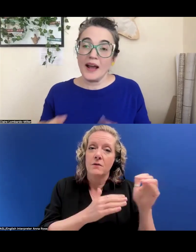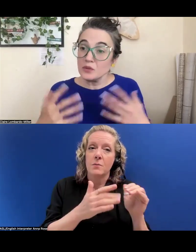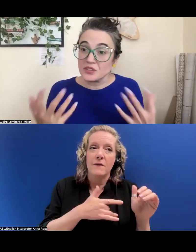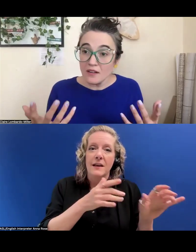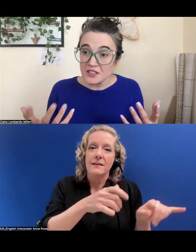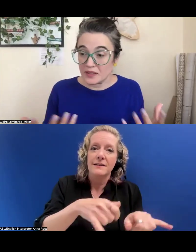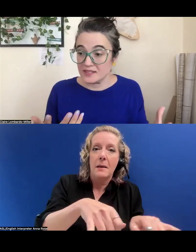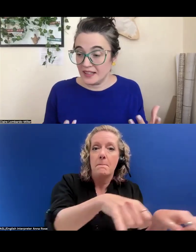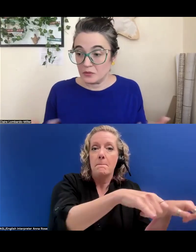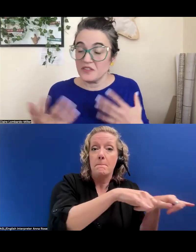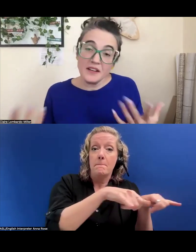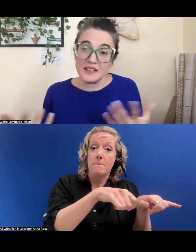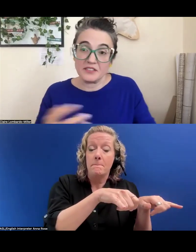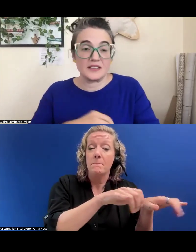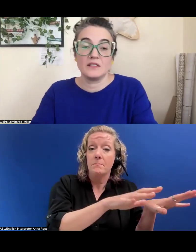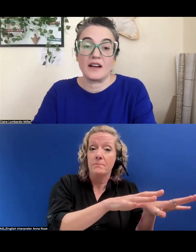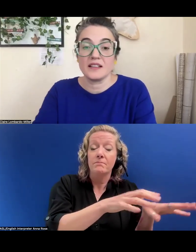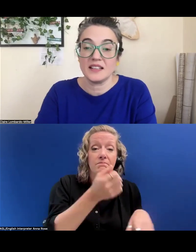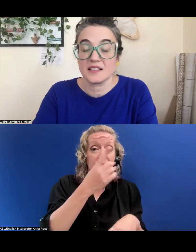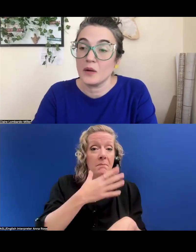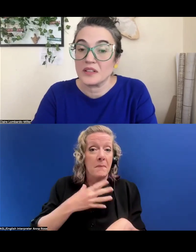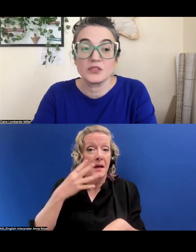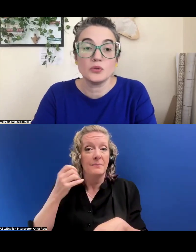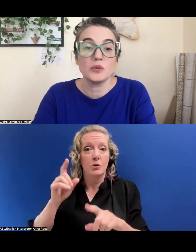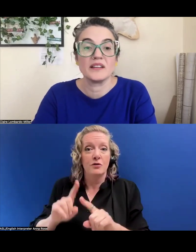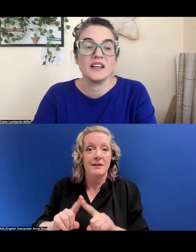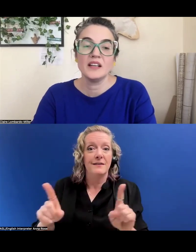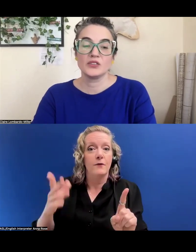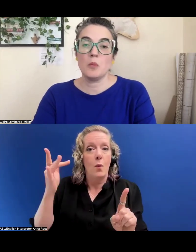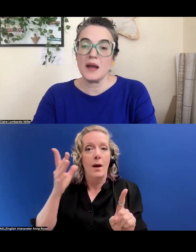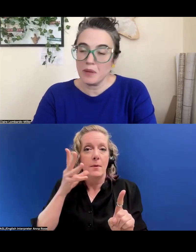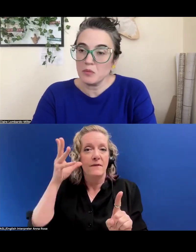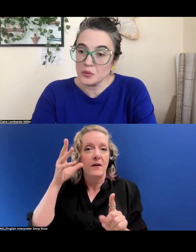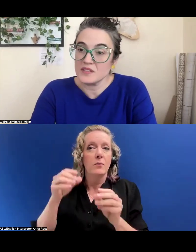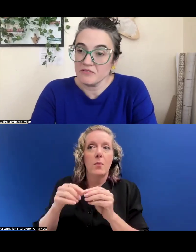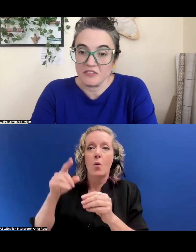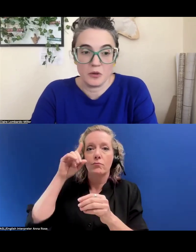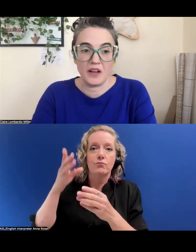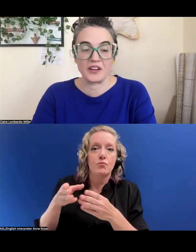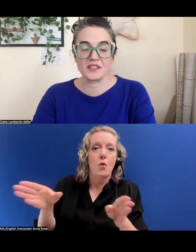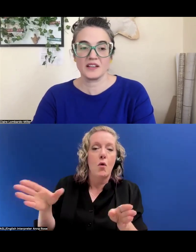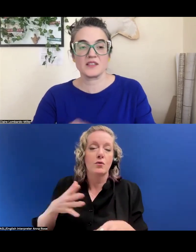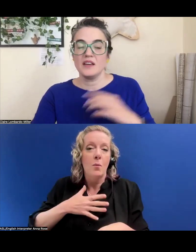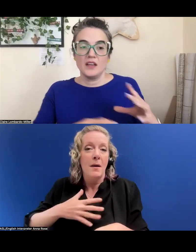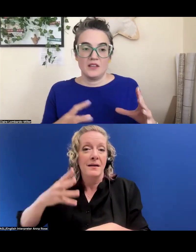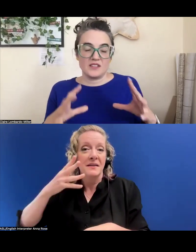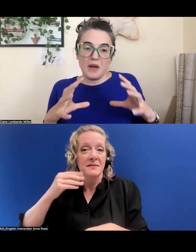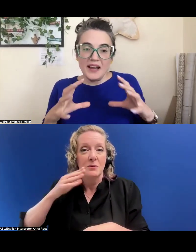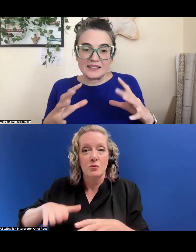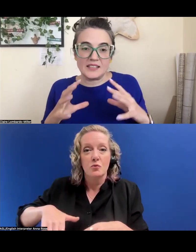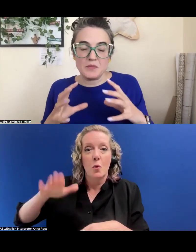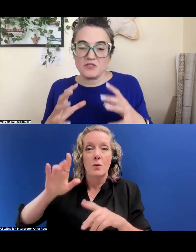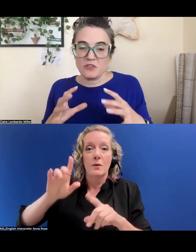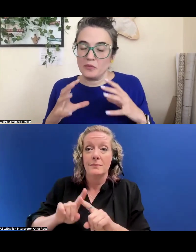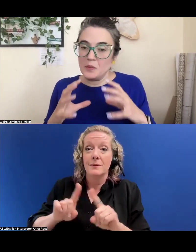So what I was talked to as a kid was very different than a lot of the kids that I went to school with. So my bubble was different from others because this